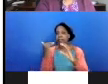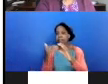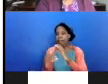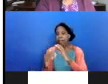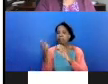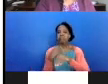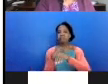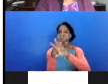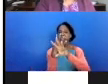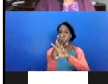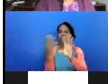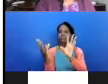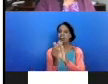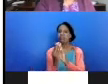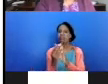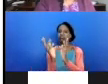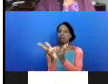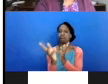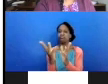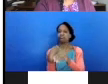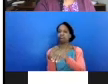more harm for either party. So